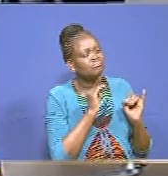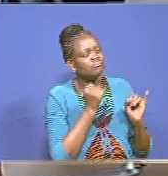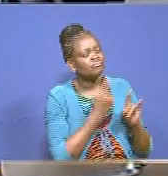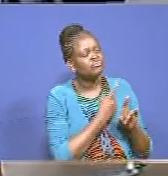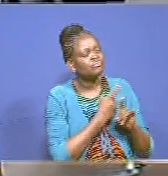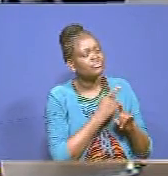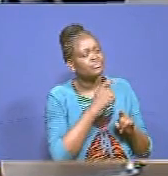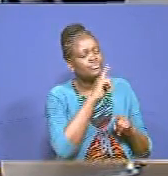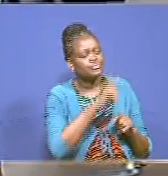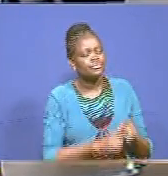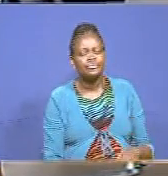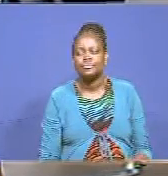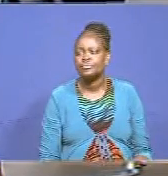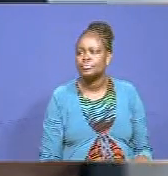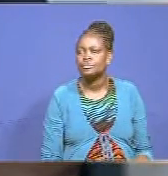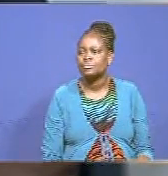the new head of